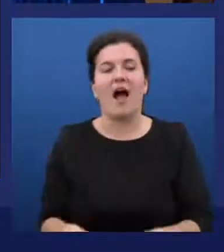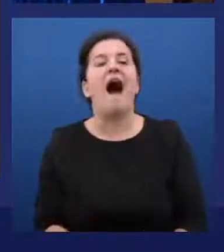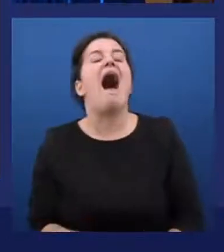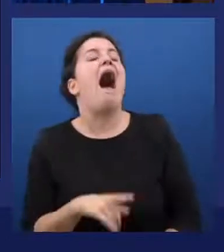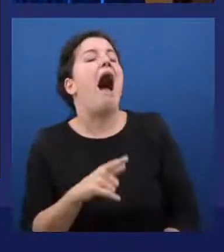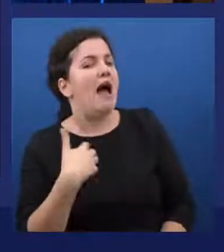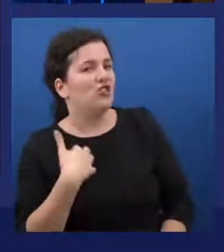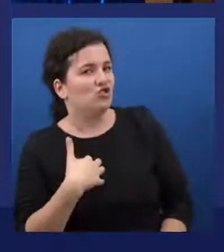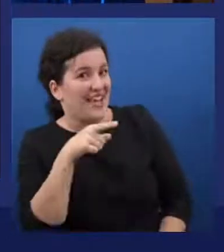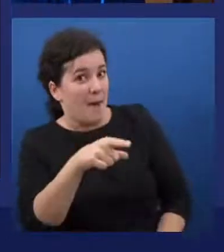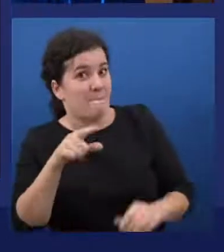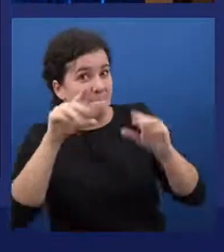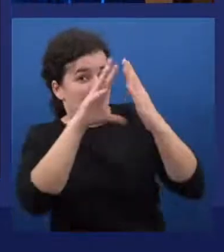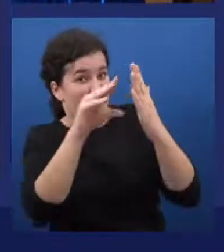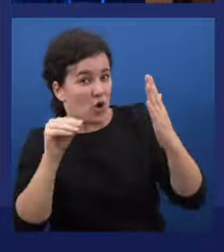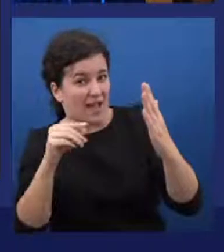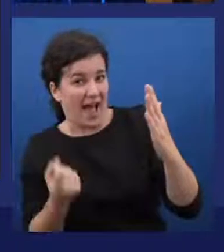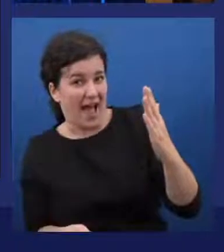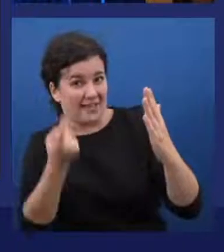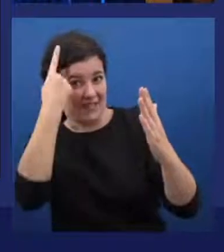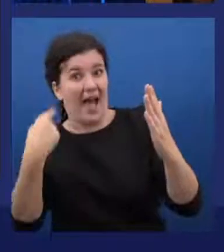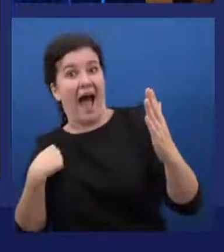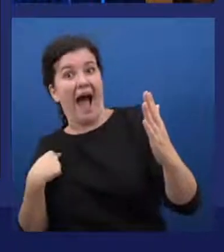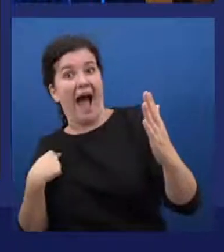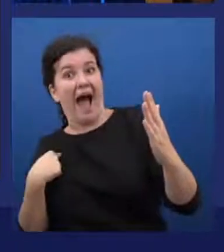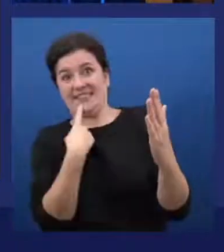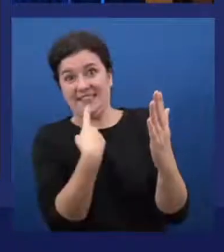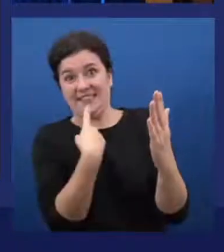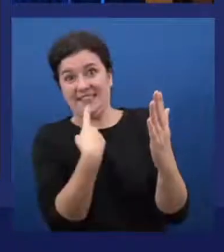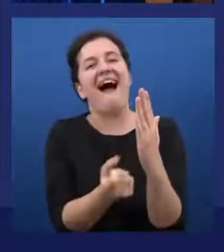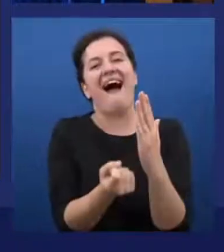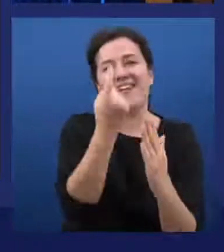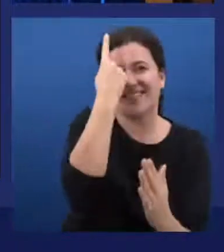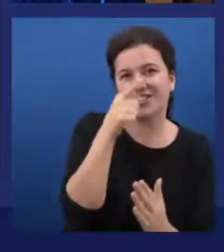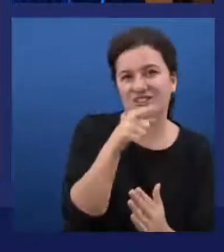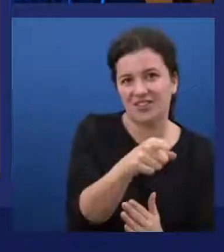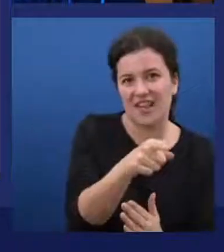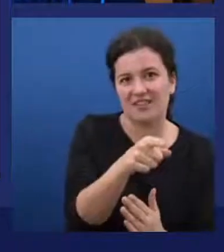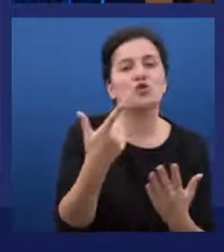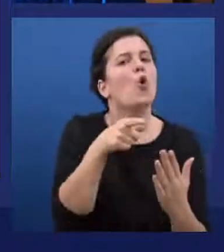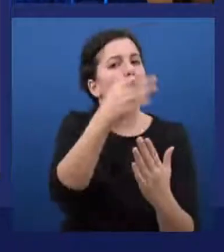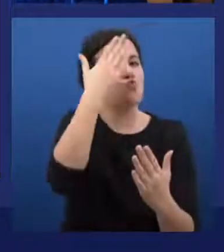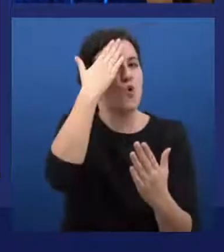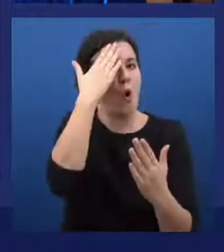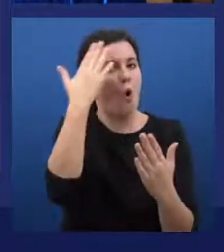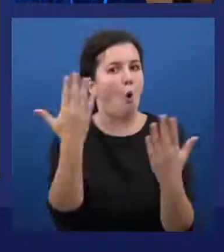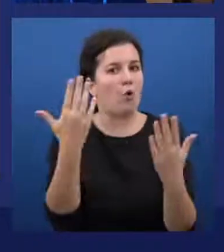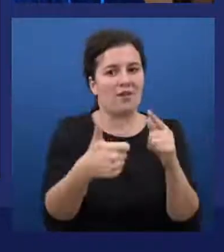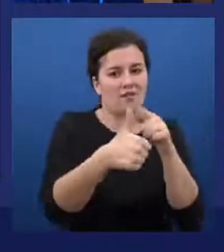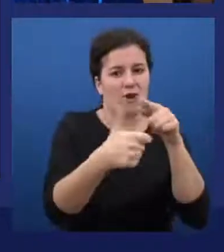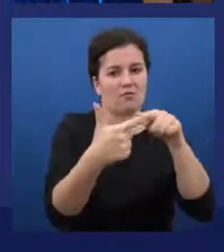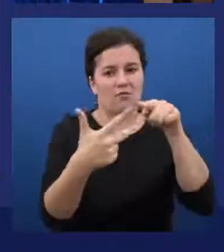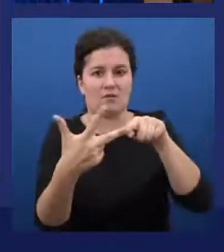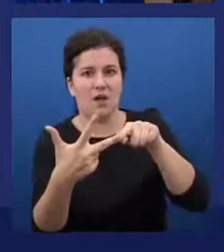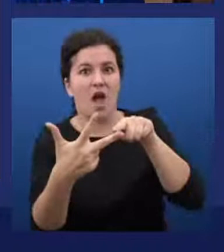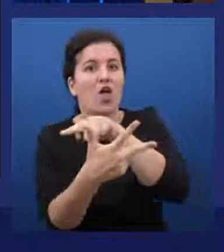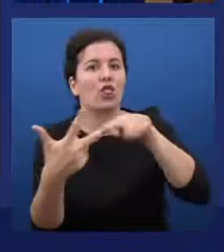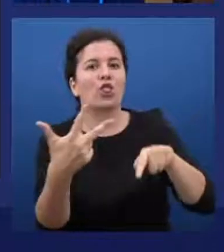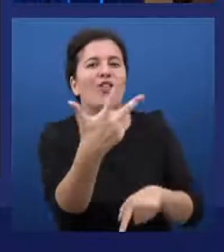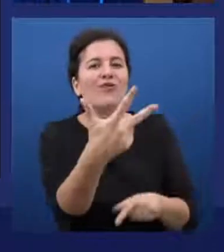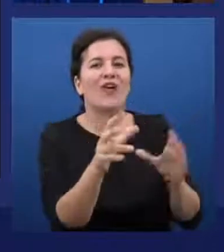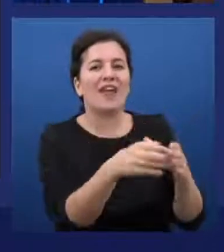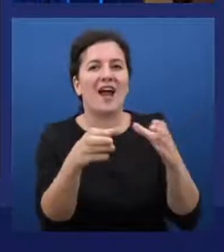to give it a picture of Seth, in this case, I would either be Bart, Krusty, or Mr. Burns if we